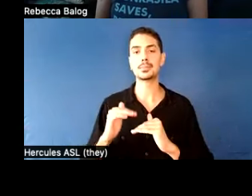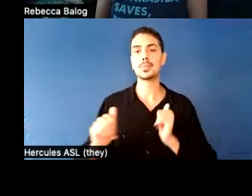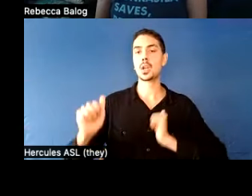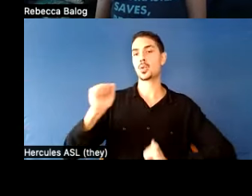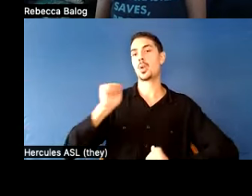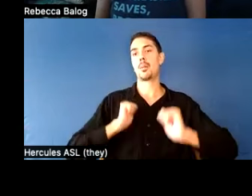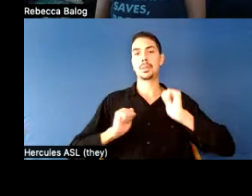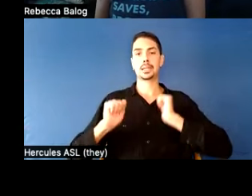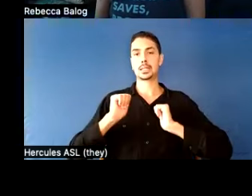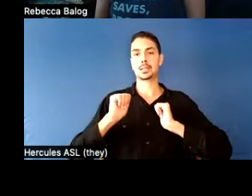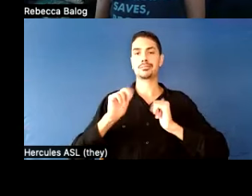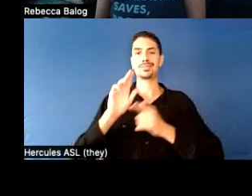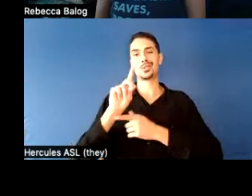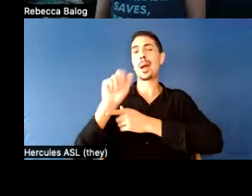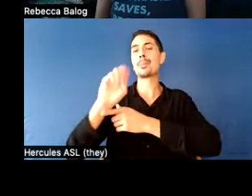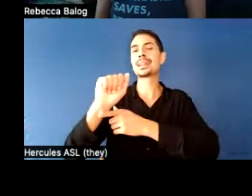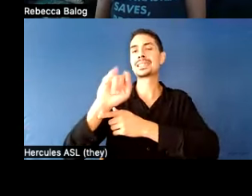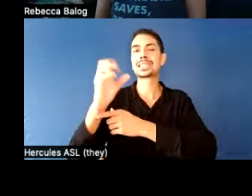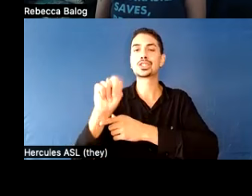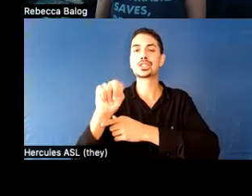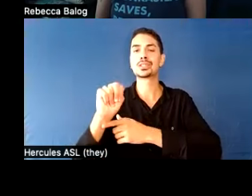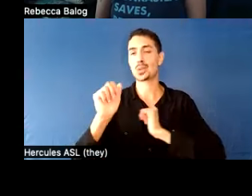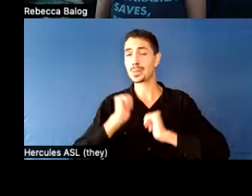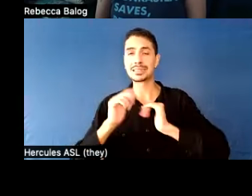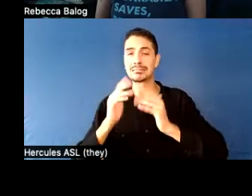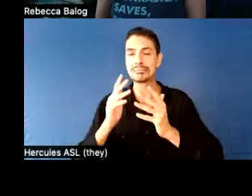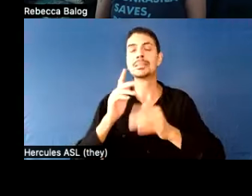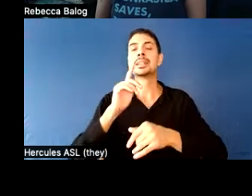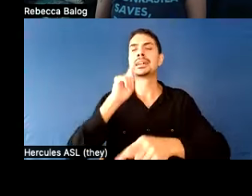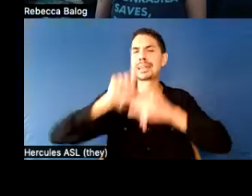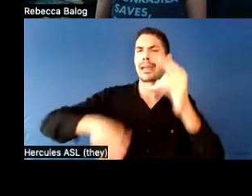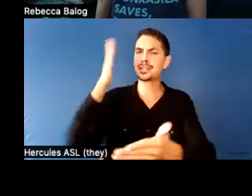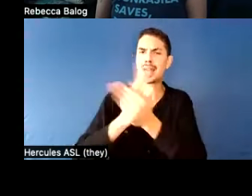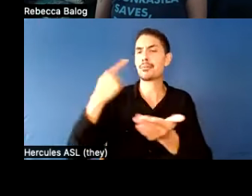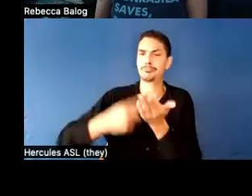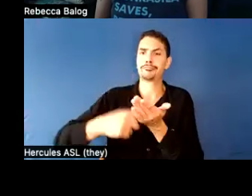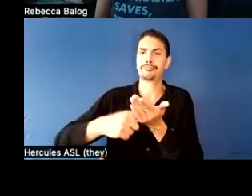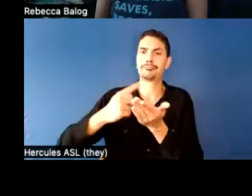the assault. There's no harm, no foul. People have to process the way they need to.